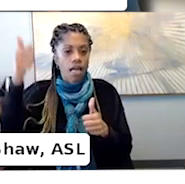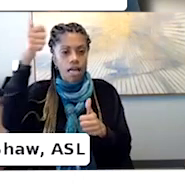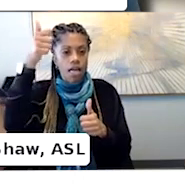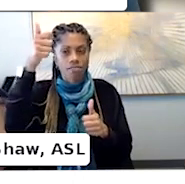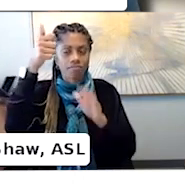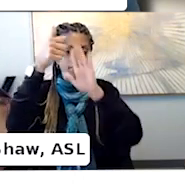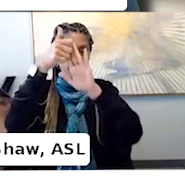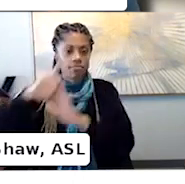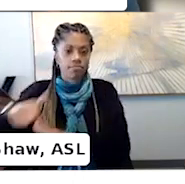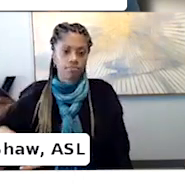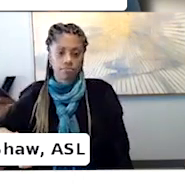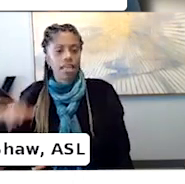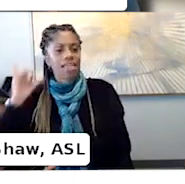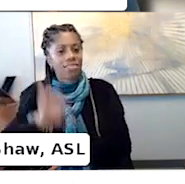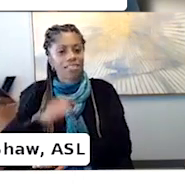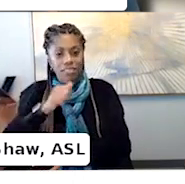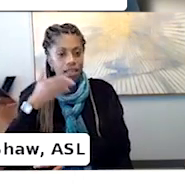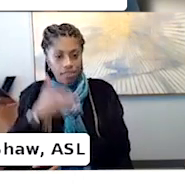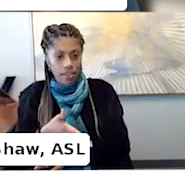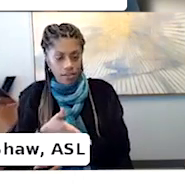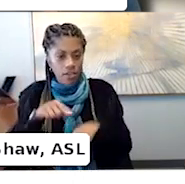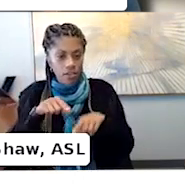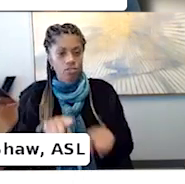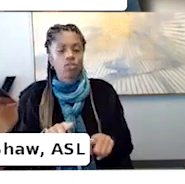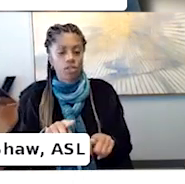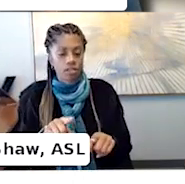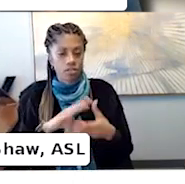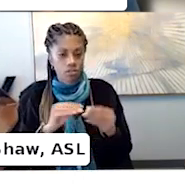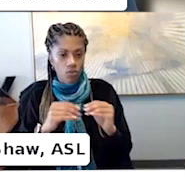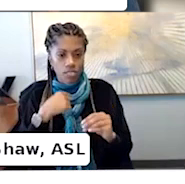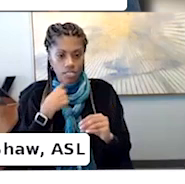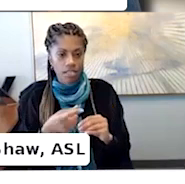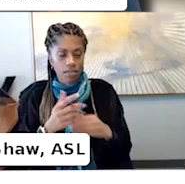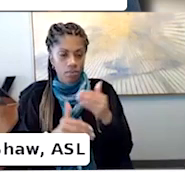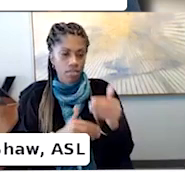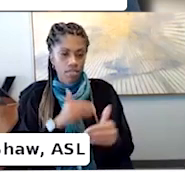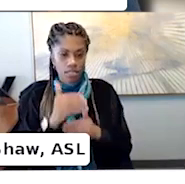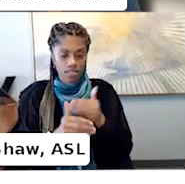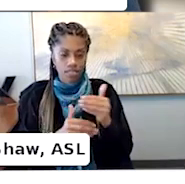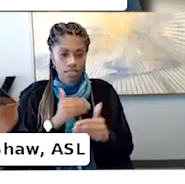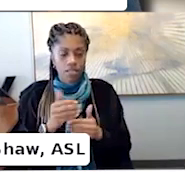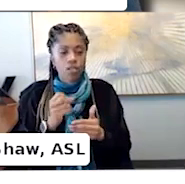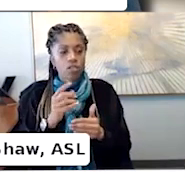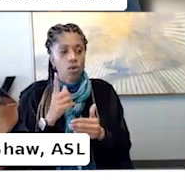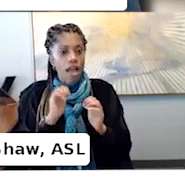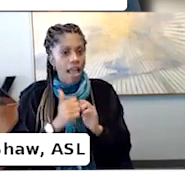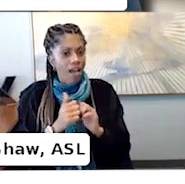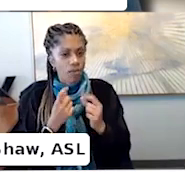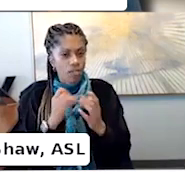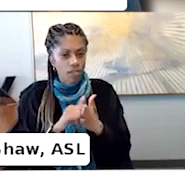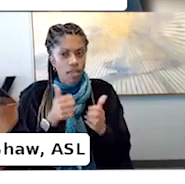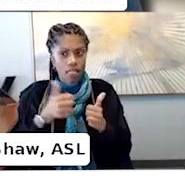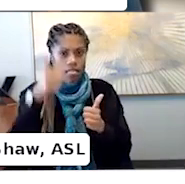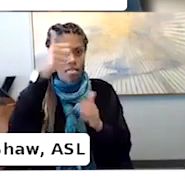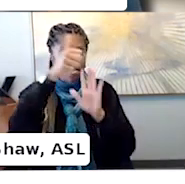that to the participants themselves. And so there are really key ways that we actually do that.